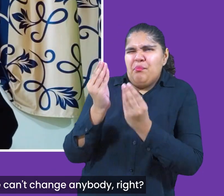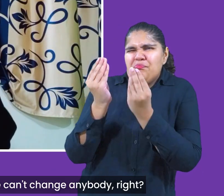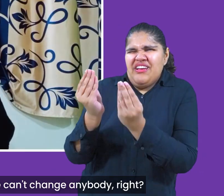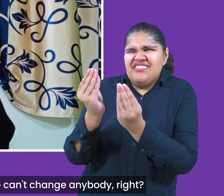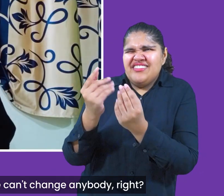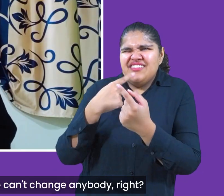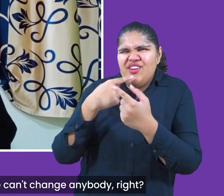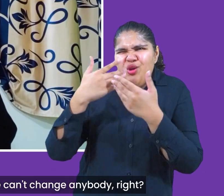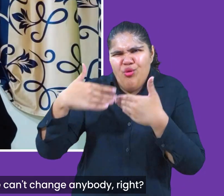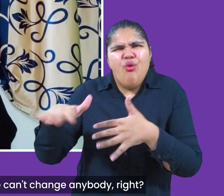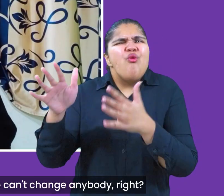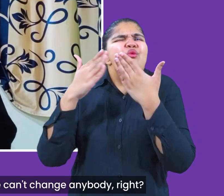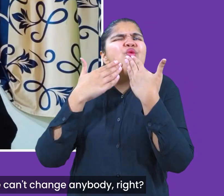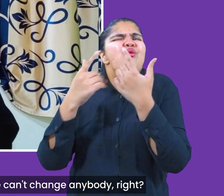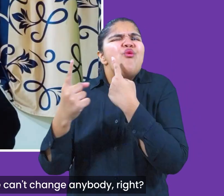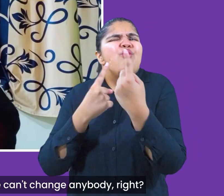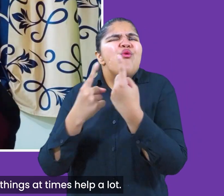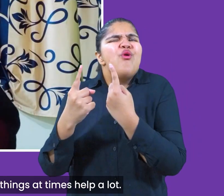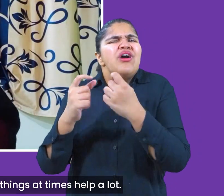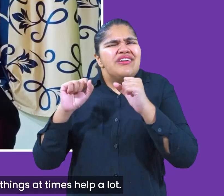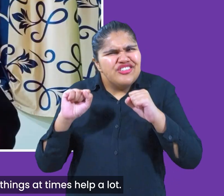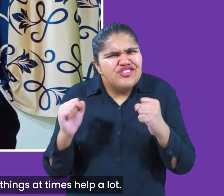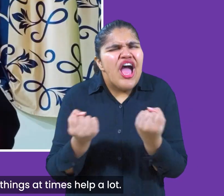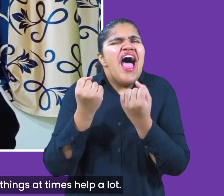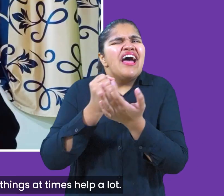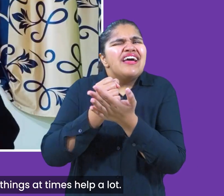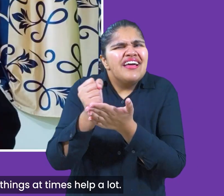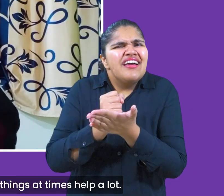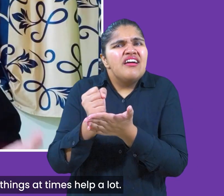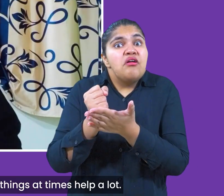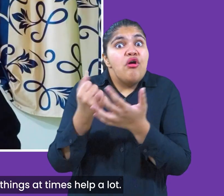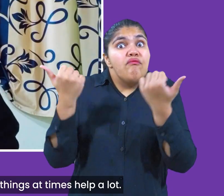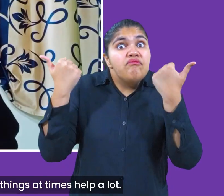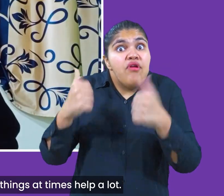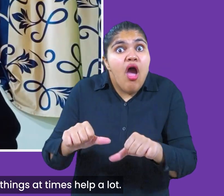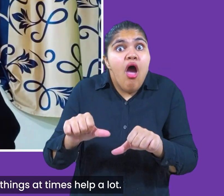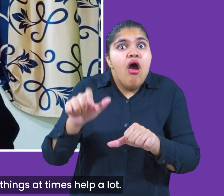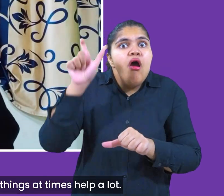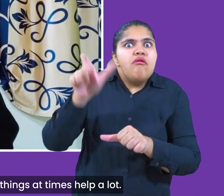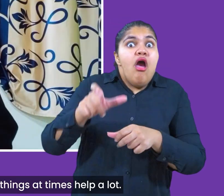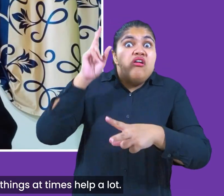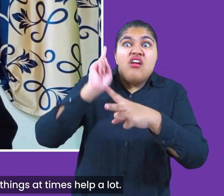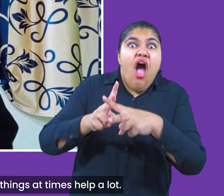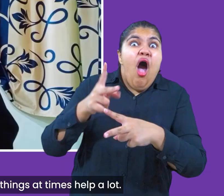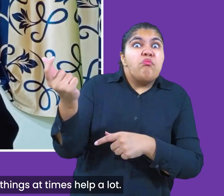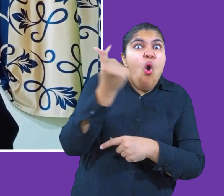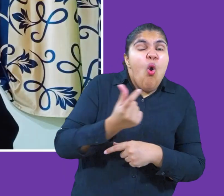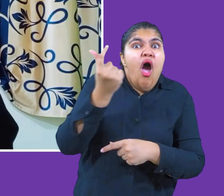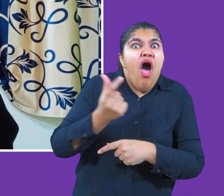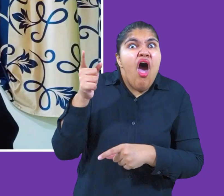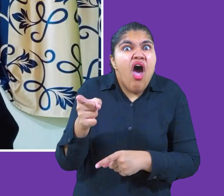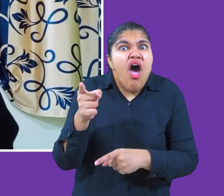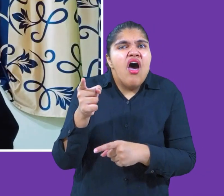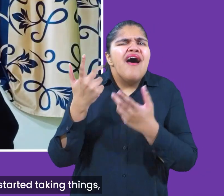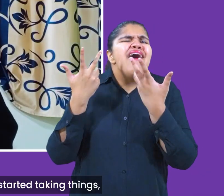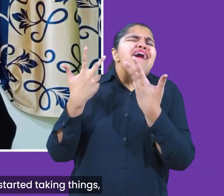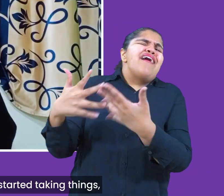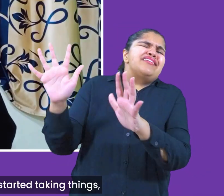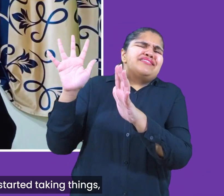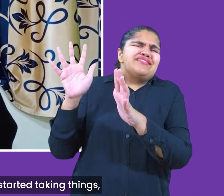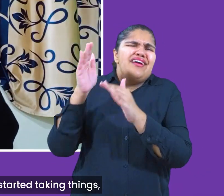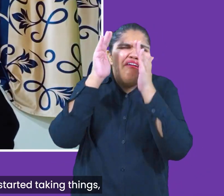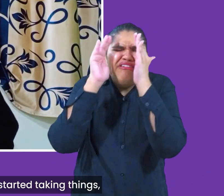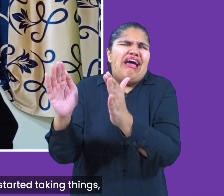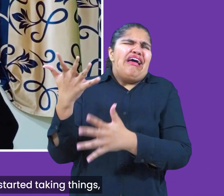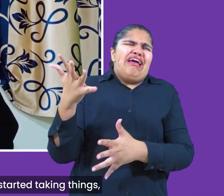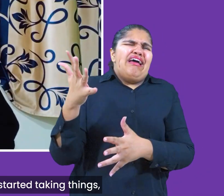ourselves, because we can't change anybody, right? So the only thing is how we respond to things at times help a lot. So